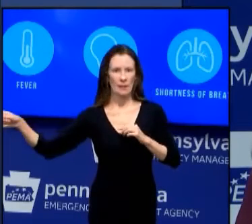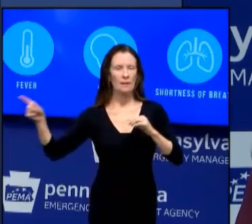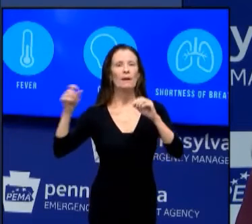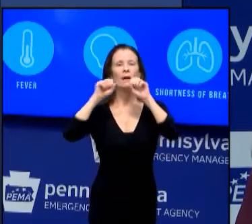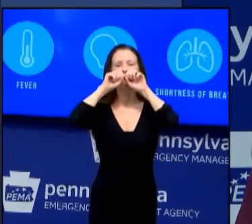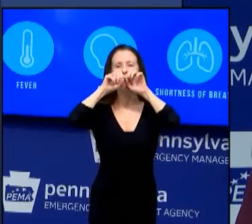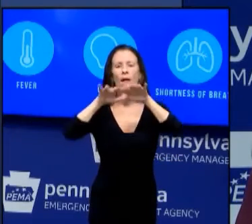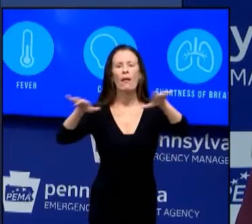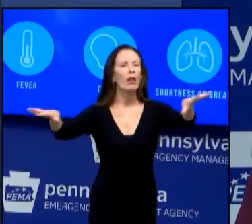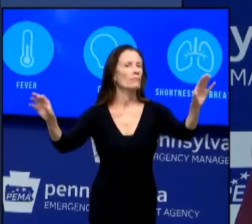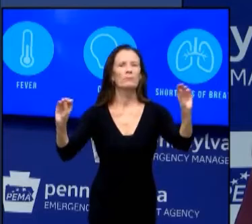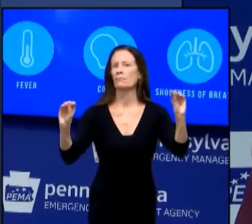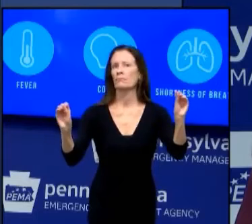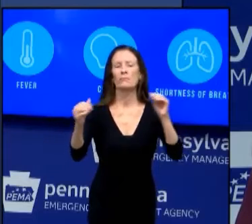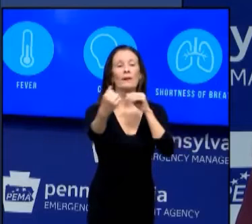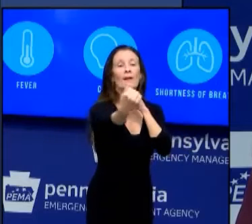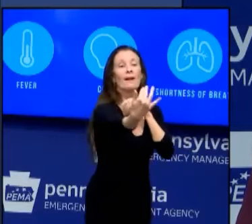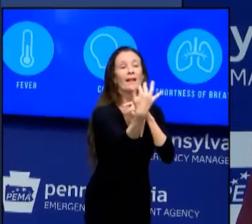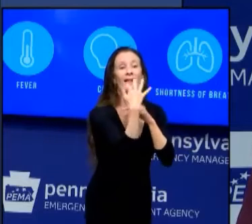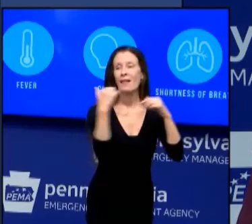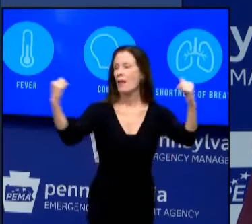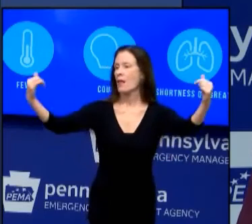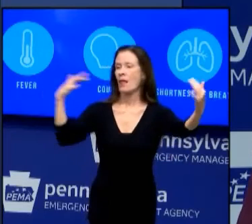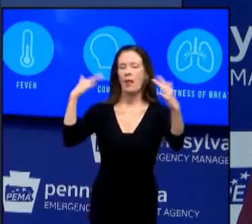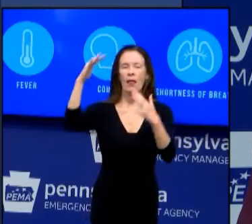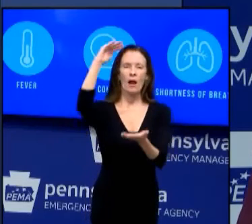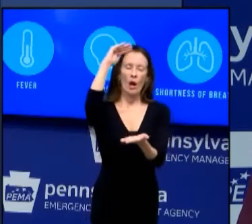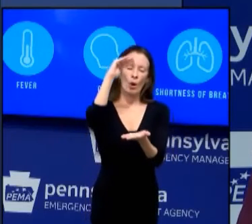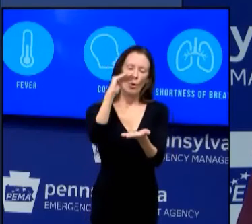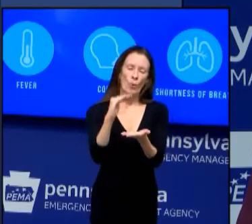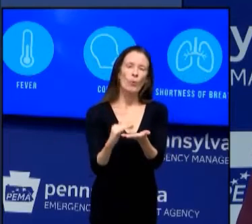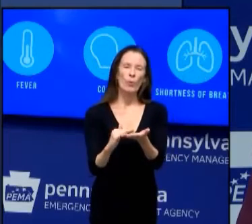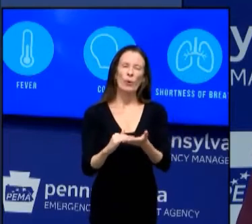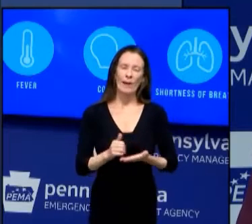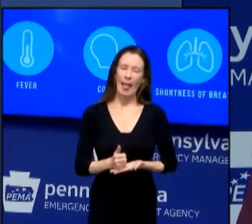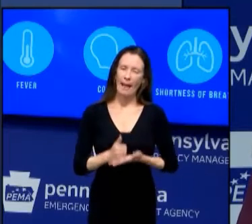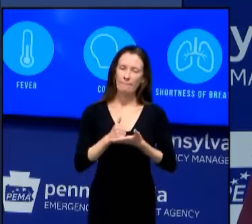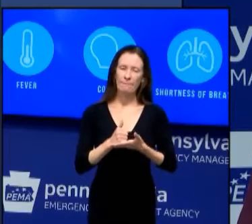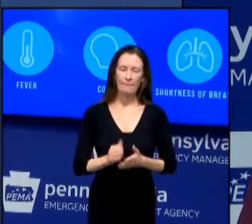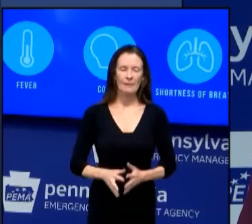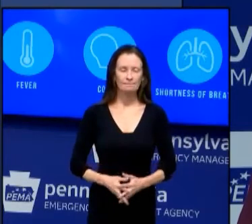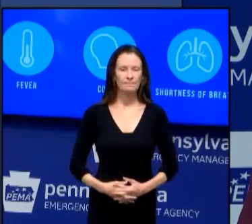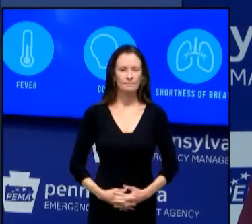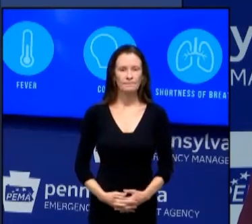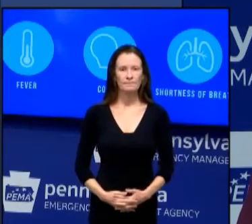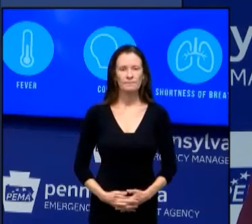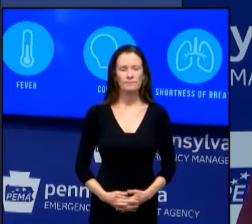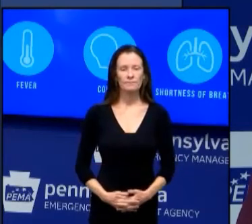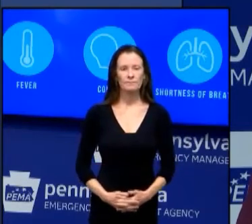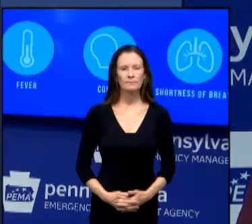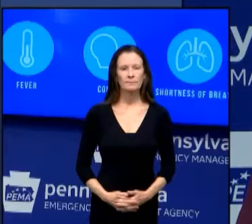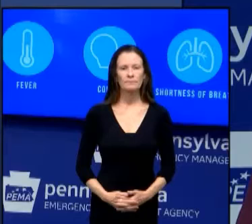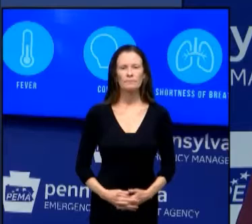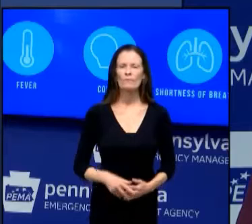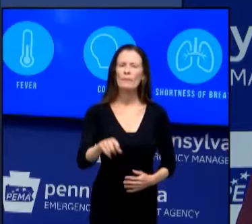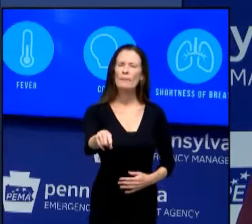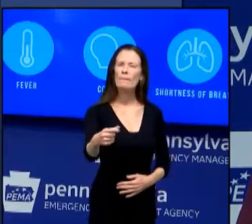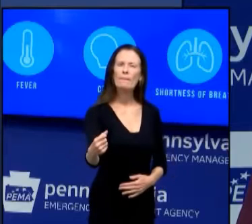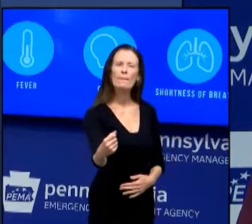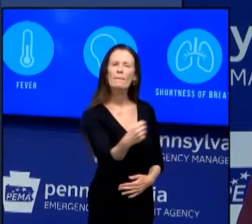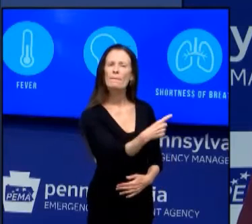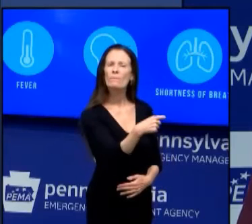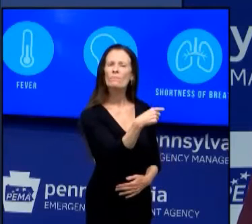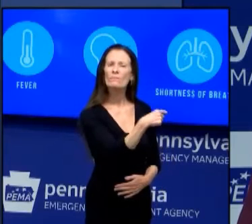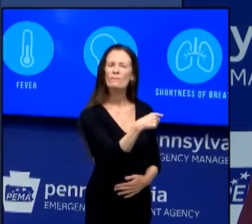about whether or not those infected with COVID-19 are adhering to self-quarantine orders. Could you explain what the state and municipal